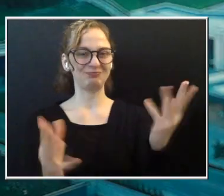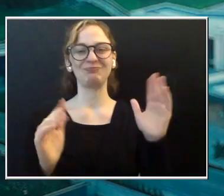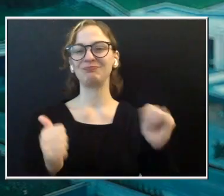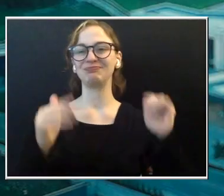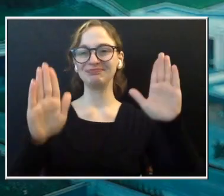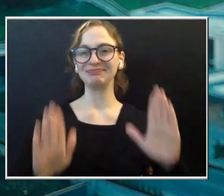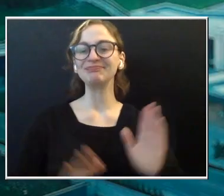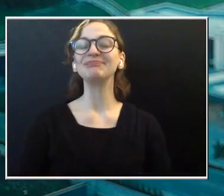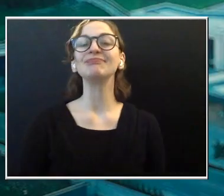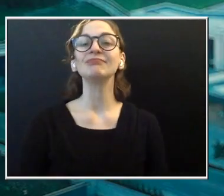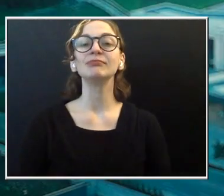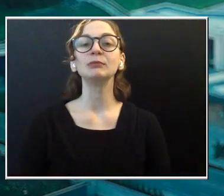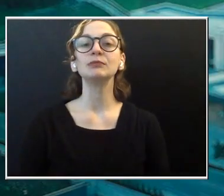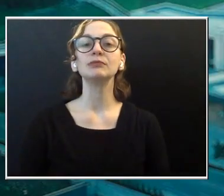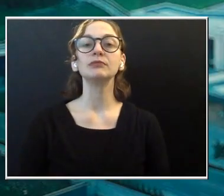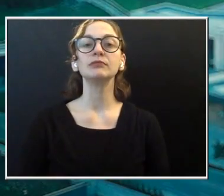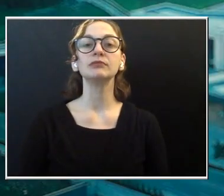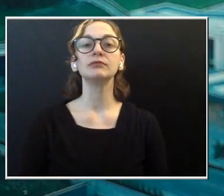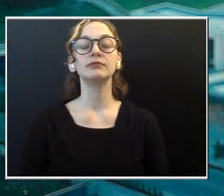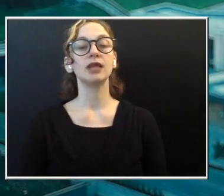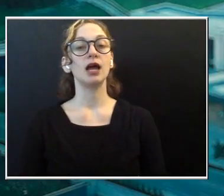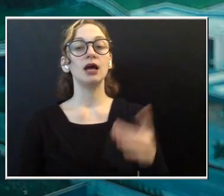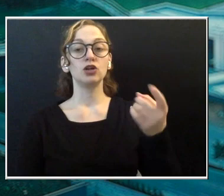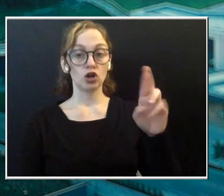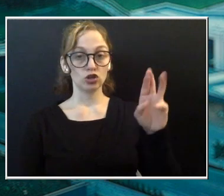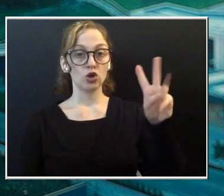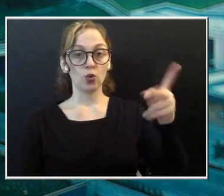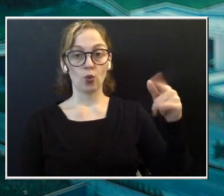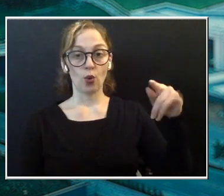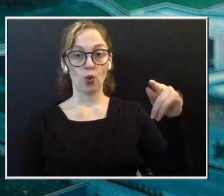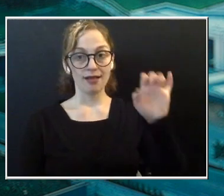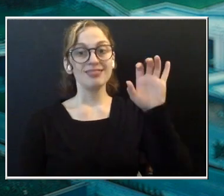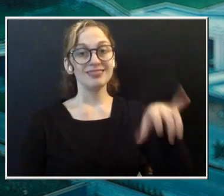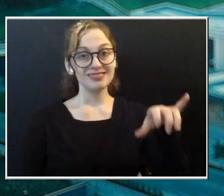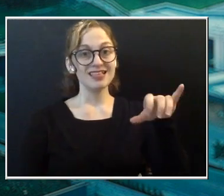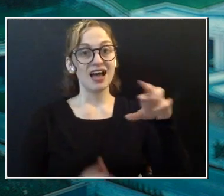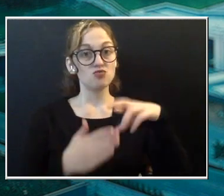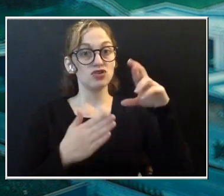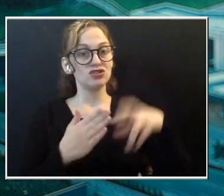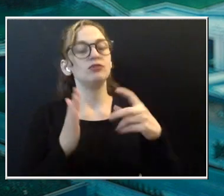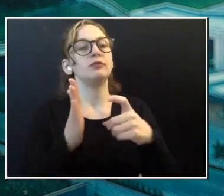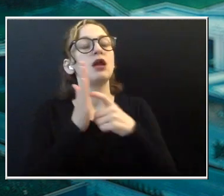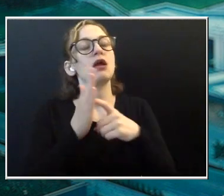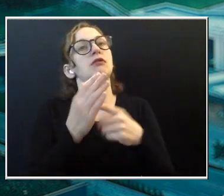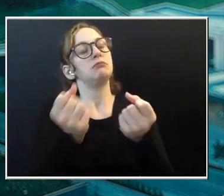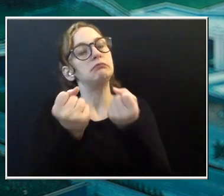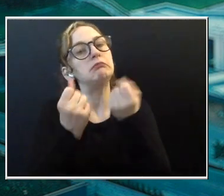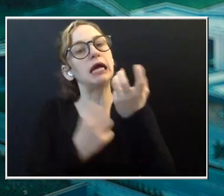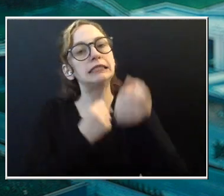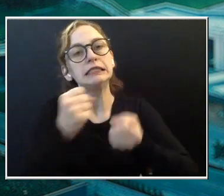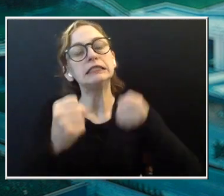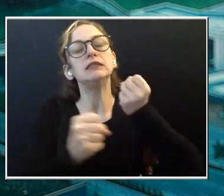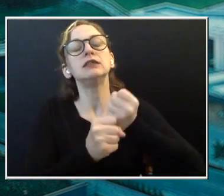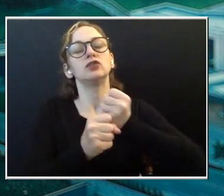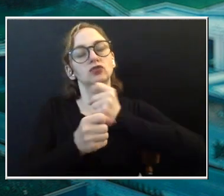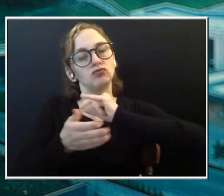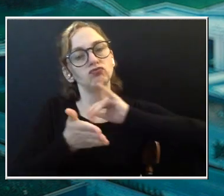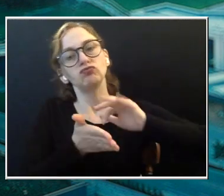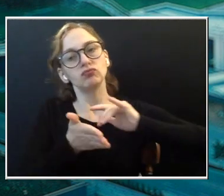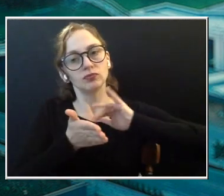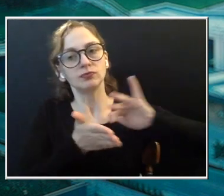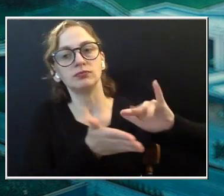of results that Dr. White just described required years of research. Those are the end results of the